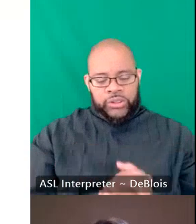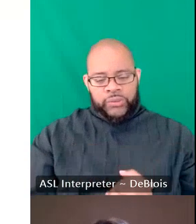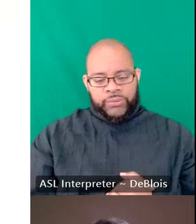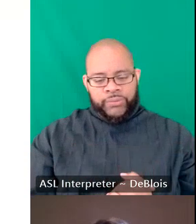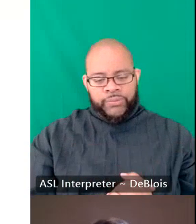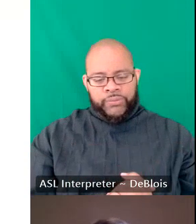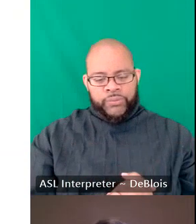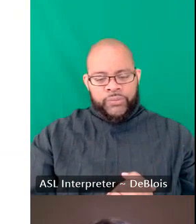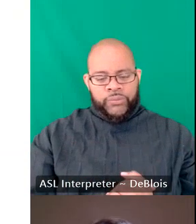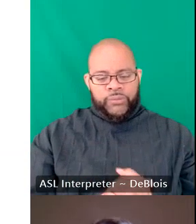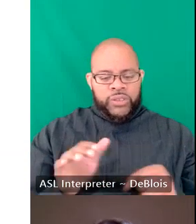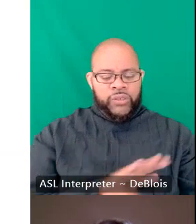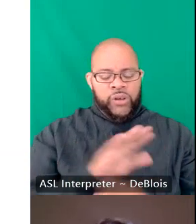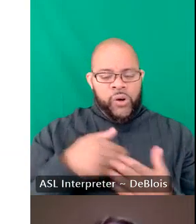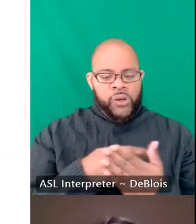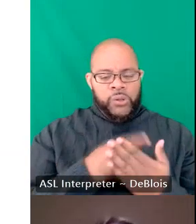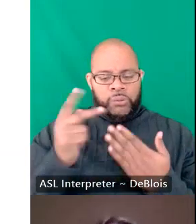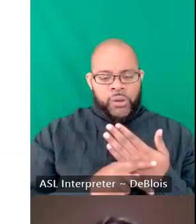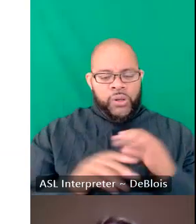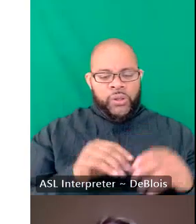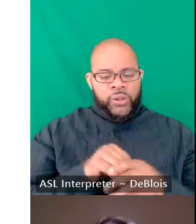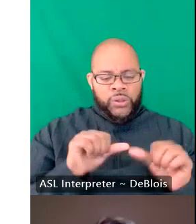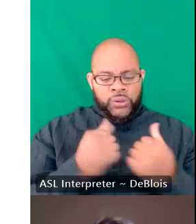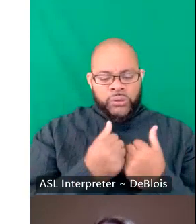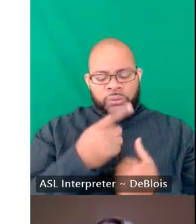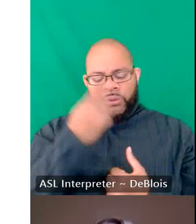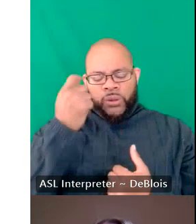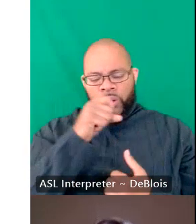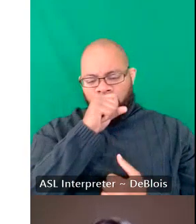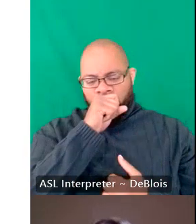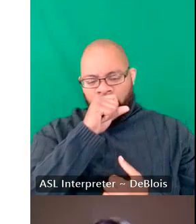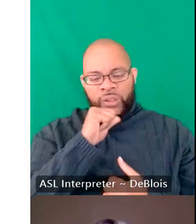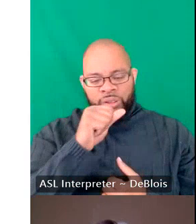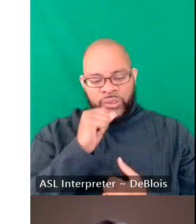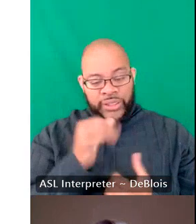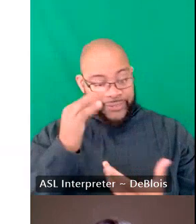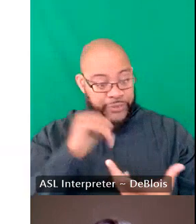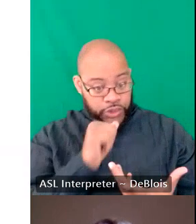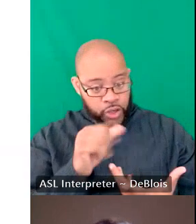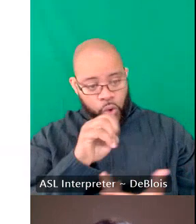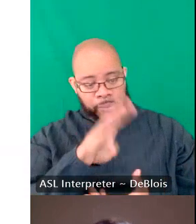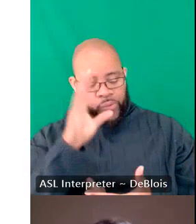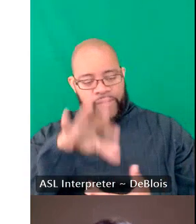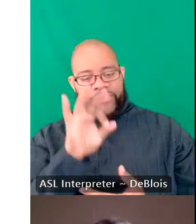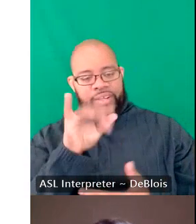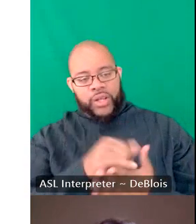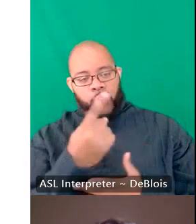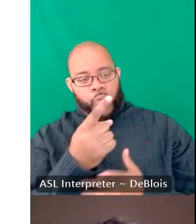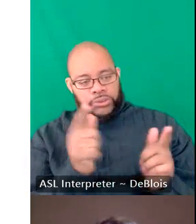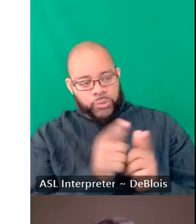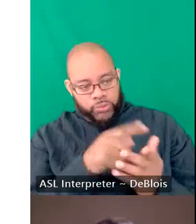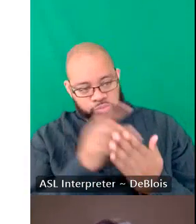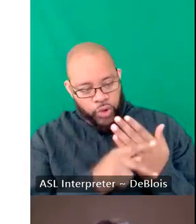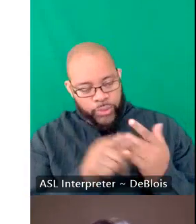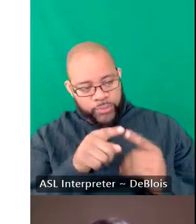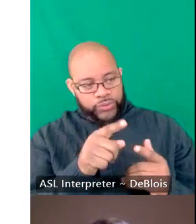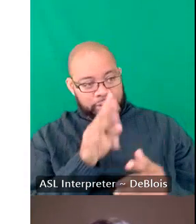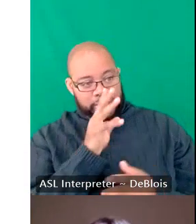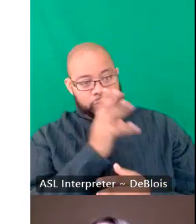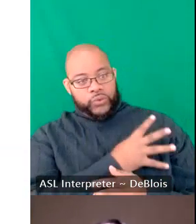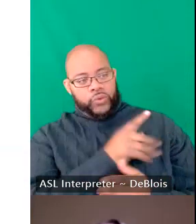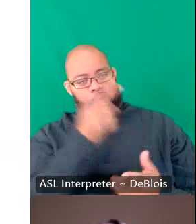of the programs and activities of your agency, because if you don't, OMB will find that one small program that you left out because you thought